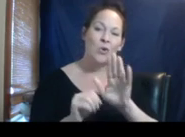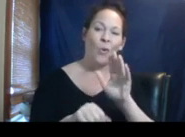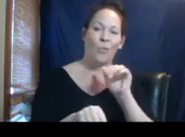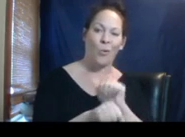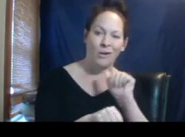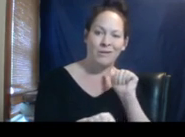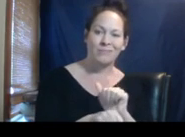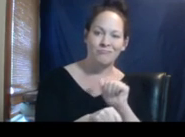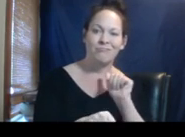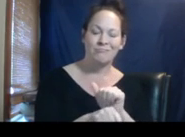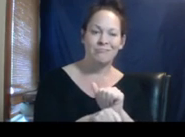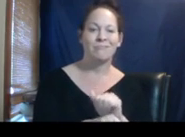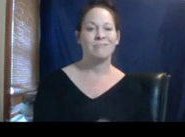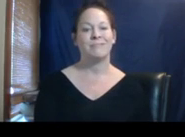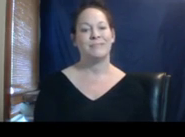quickly.